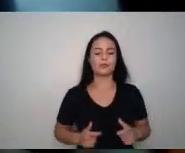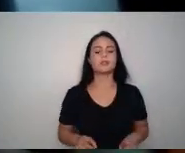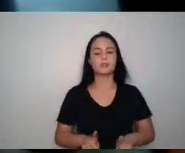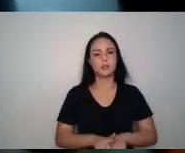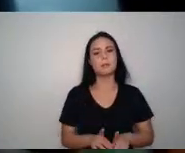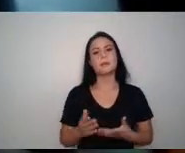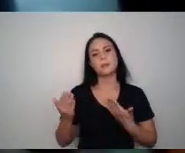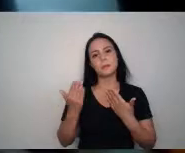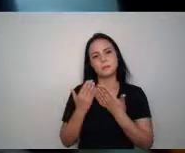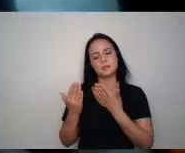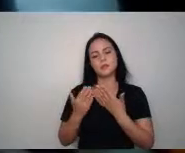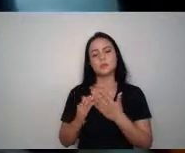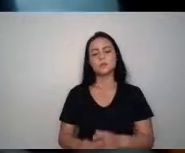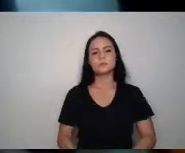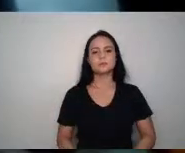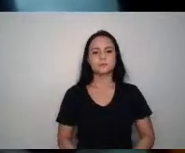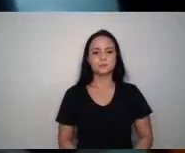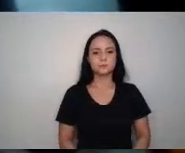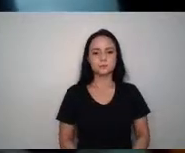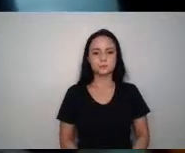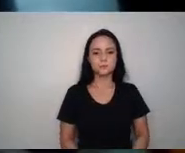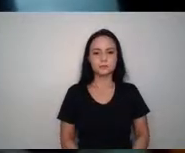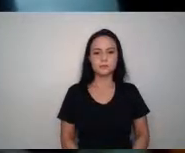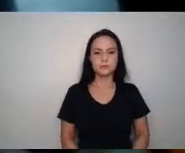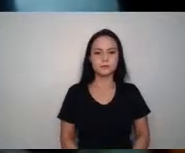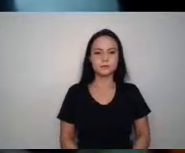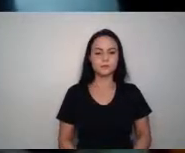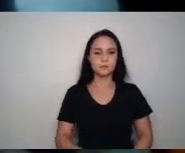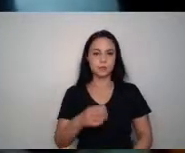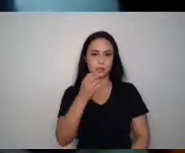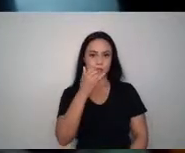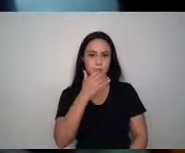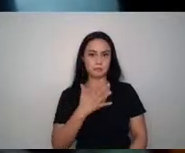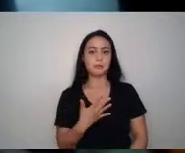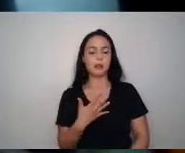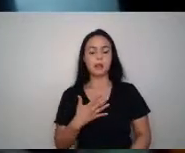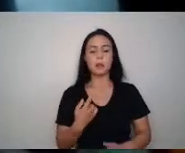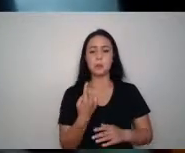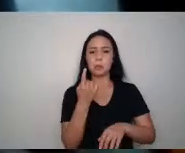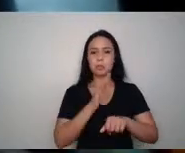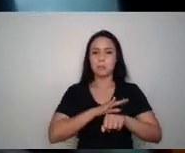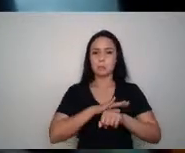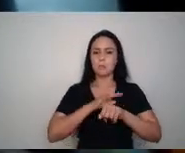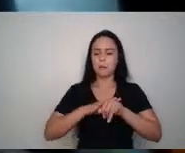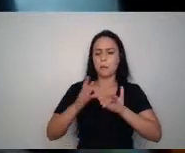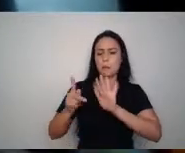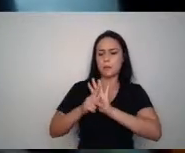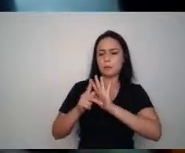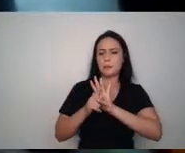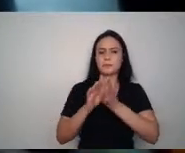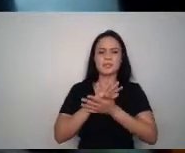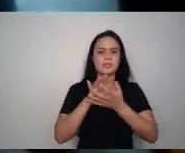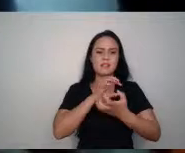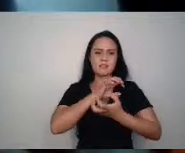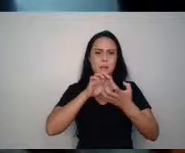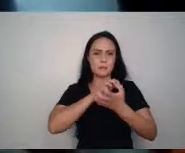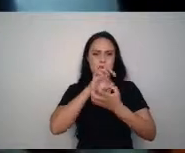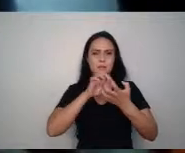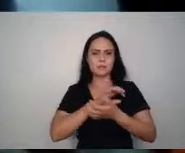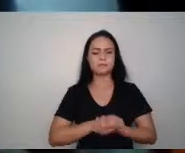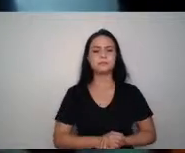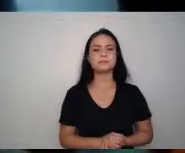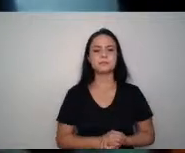both mind and physical rest, and the most important connections and human connections, they